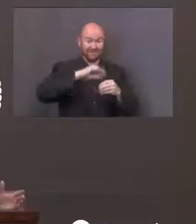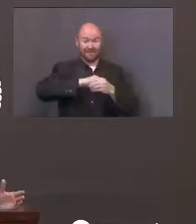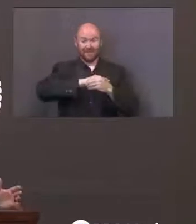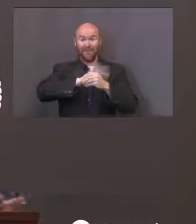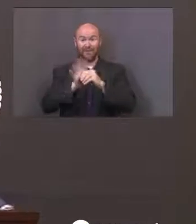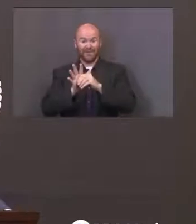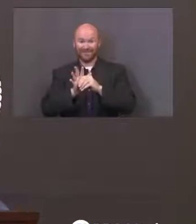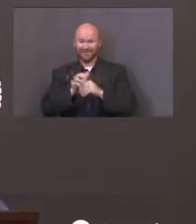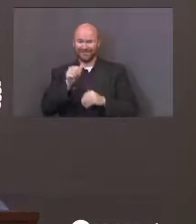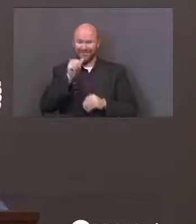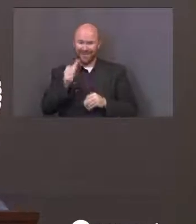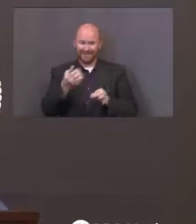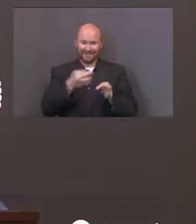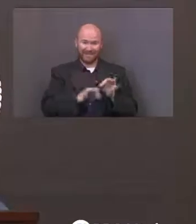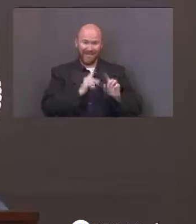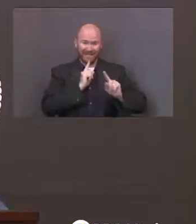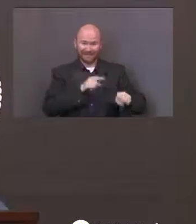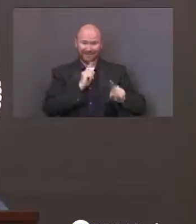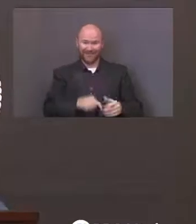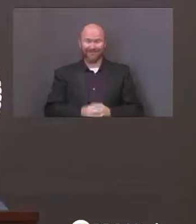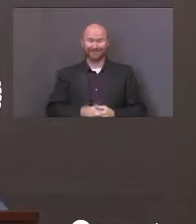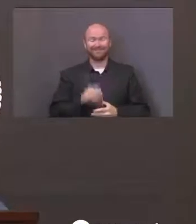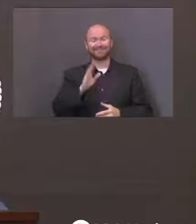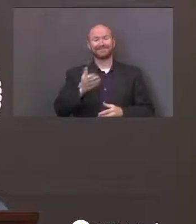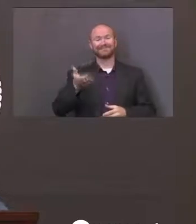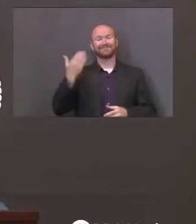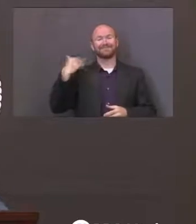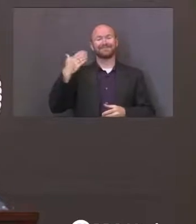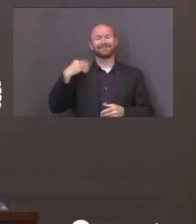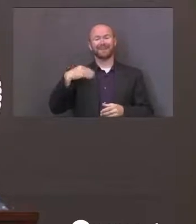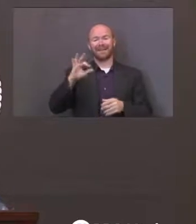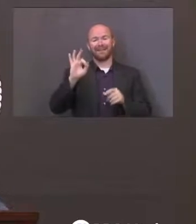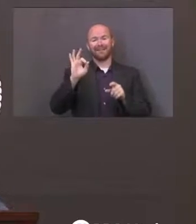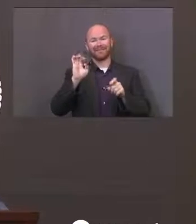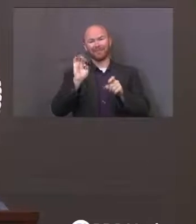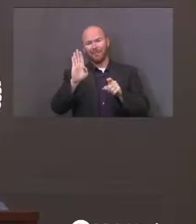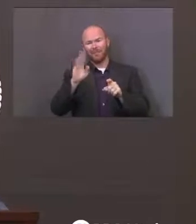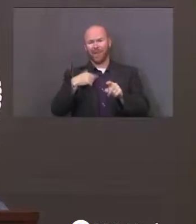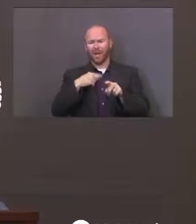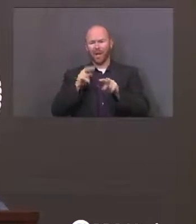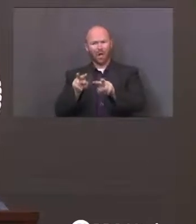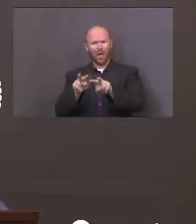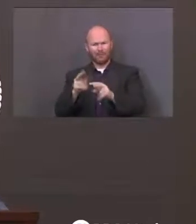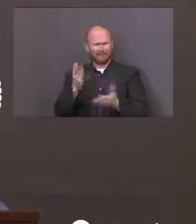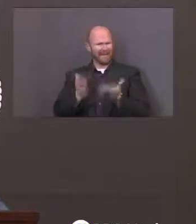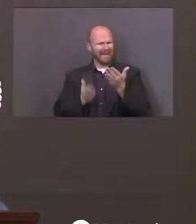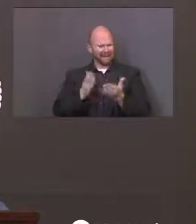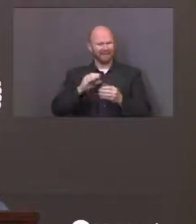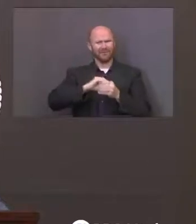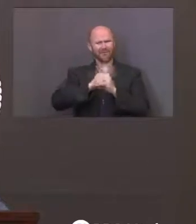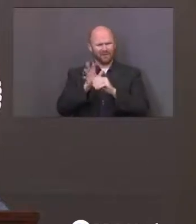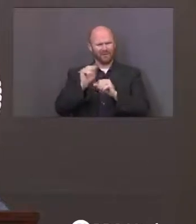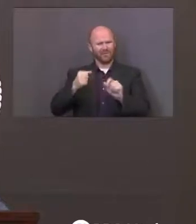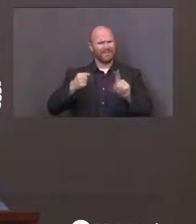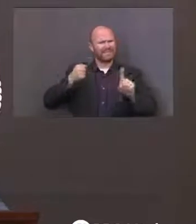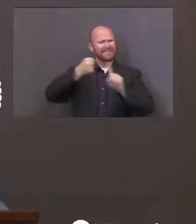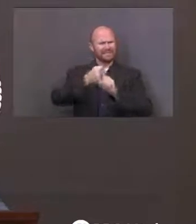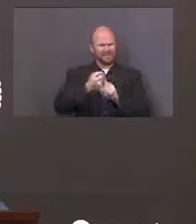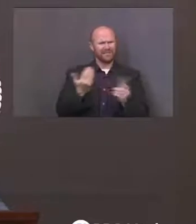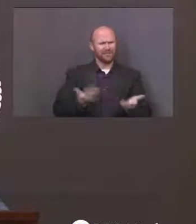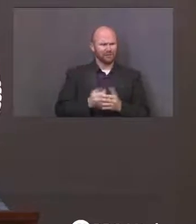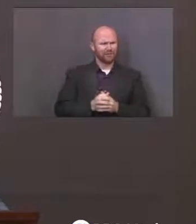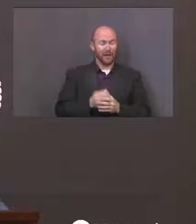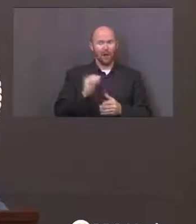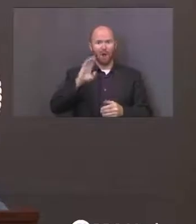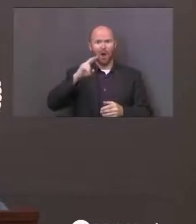response. When we started in February looking at the landscape and what might be coming our way, and then in early March, the